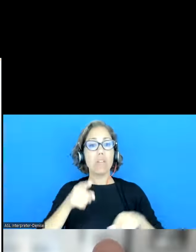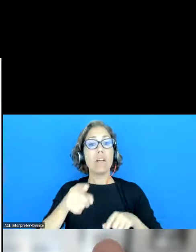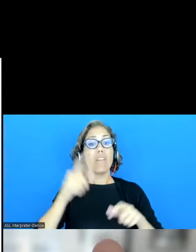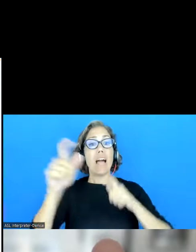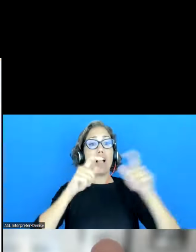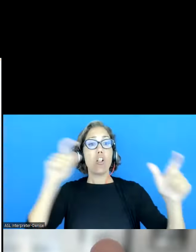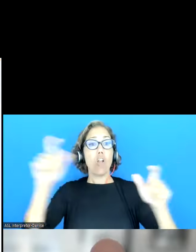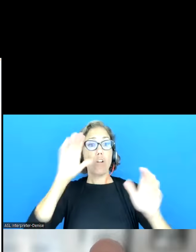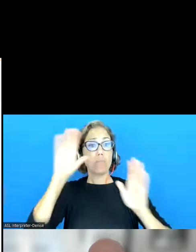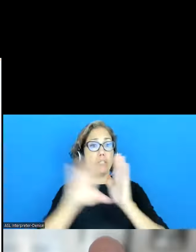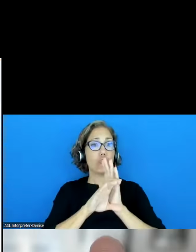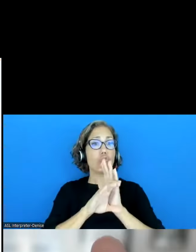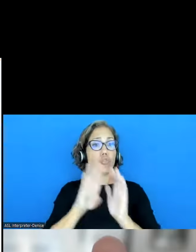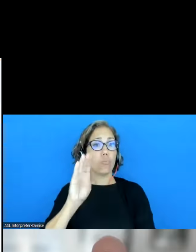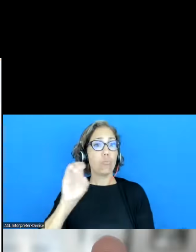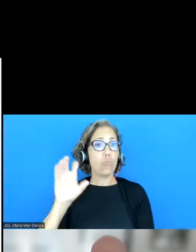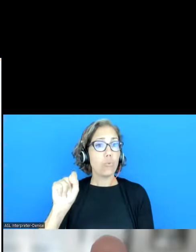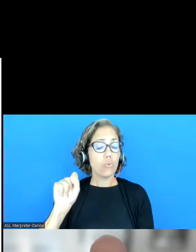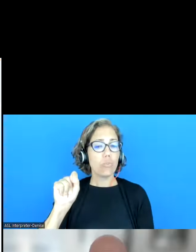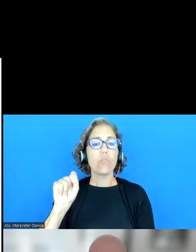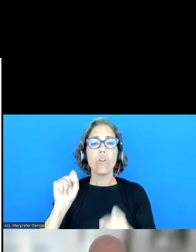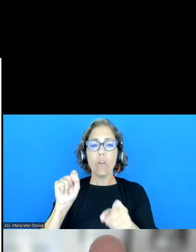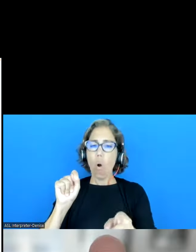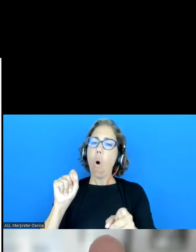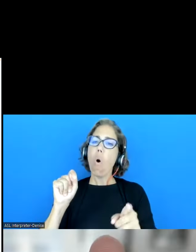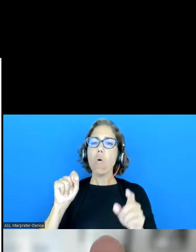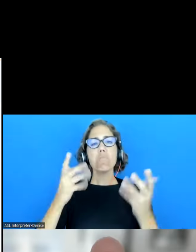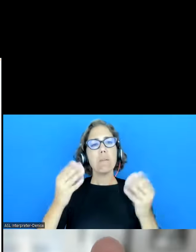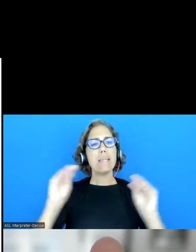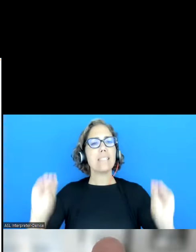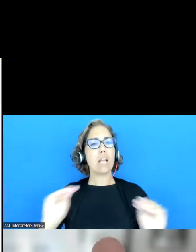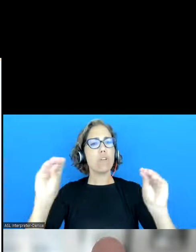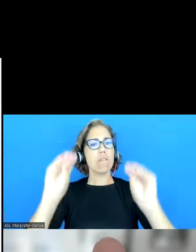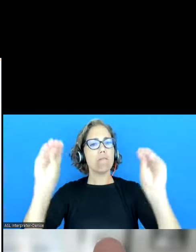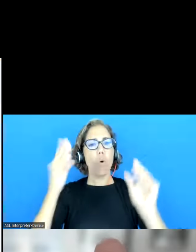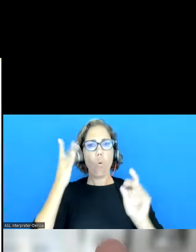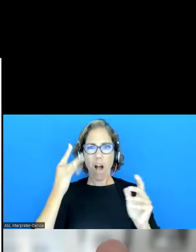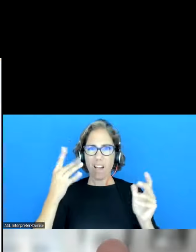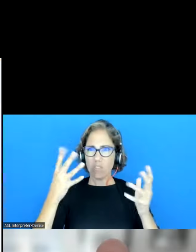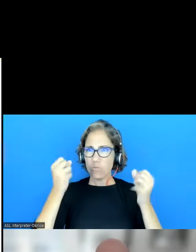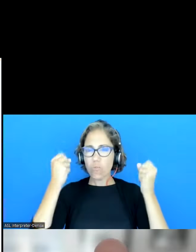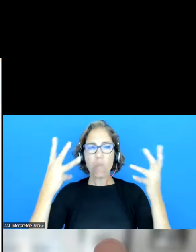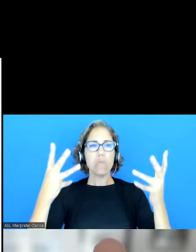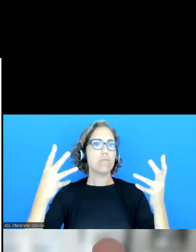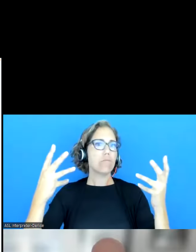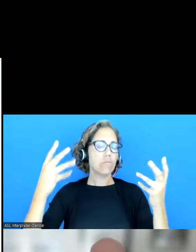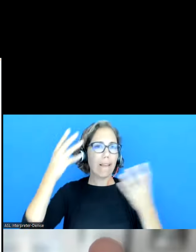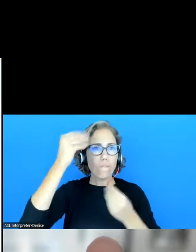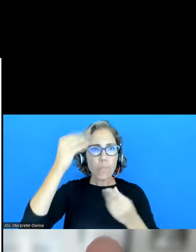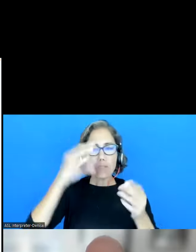boot, this could easily be considered a decorative image because there's so much information about the boot